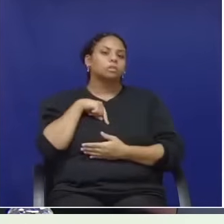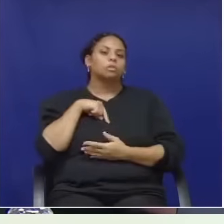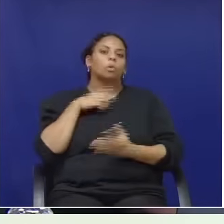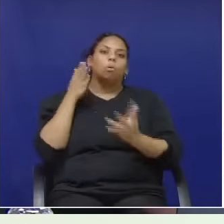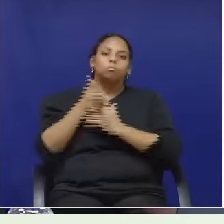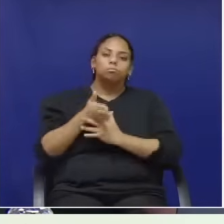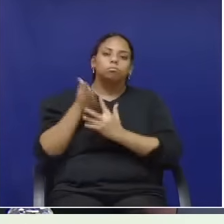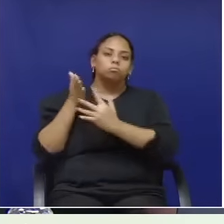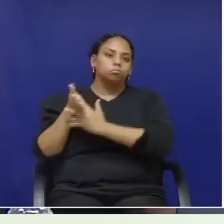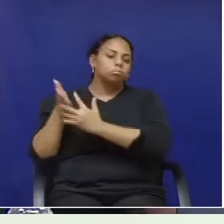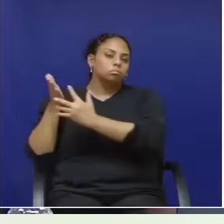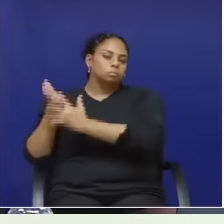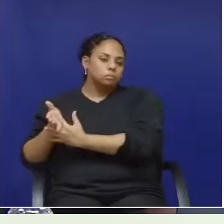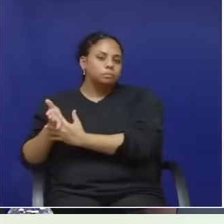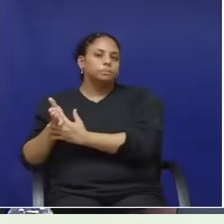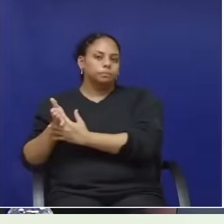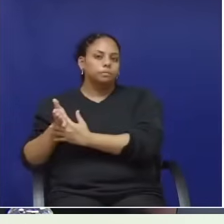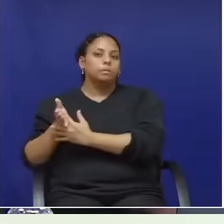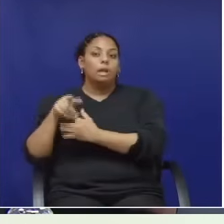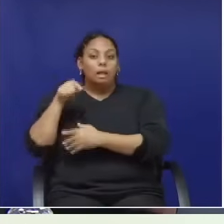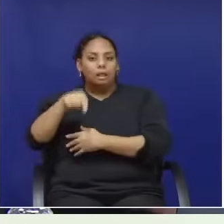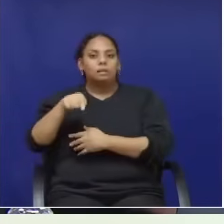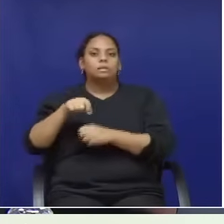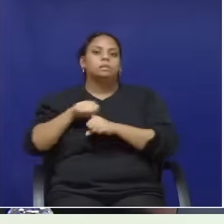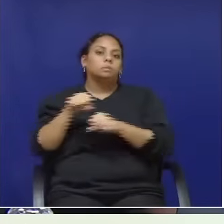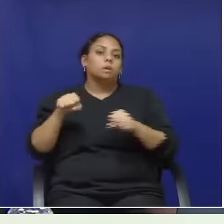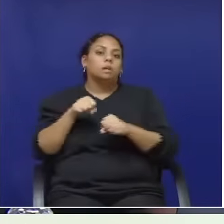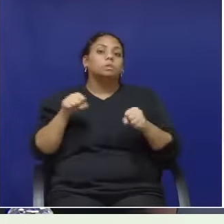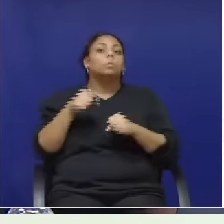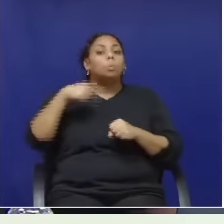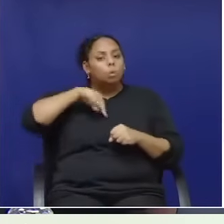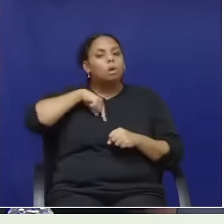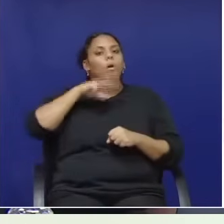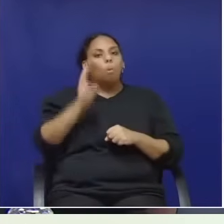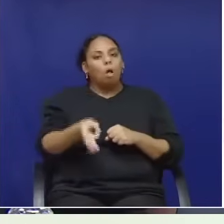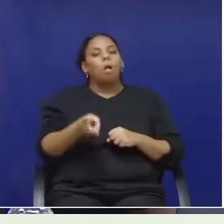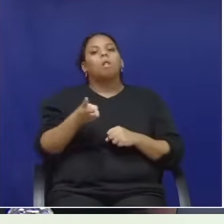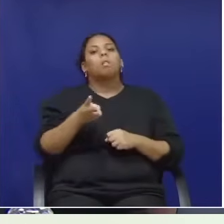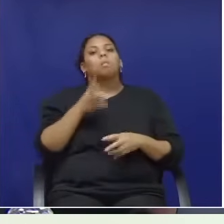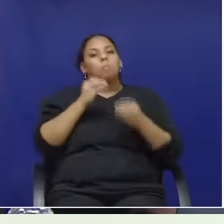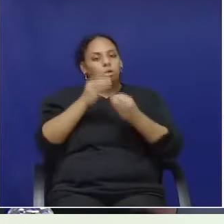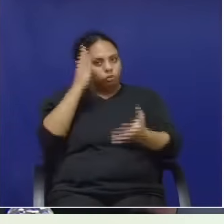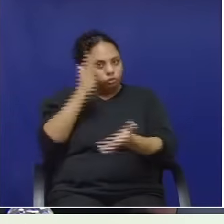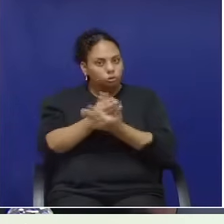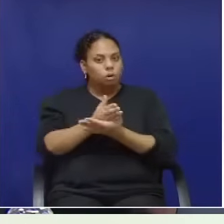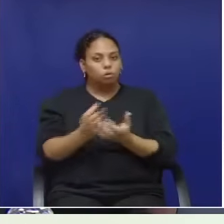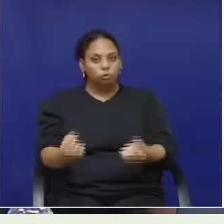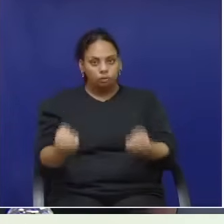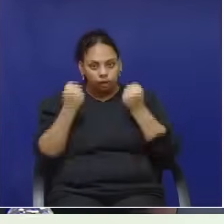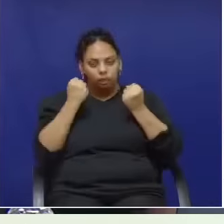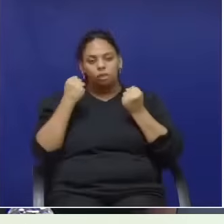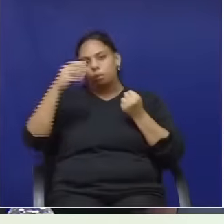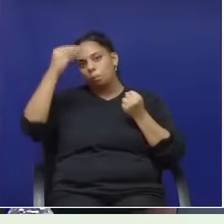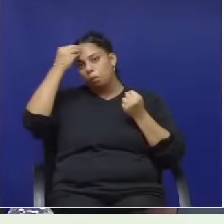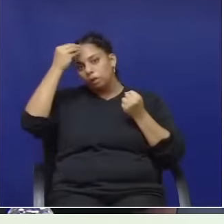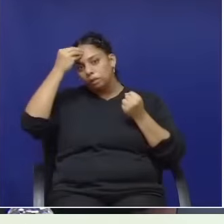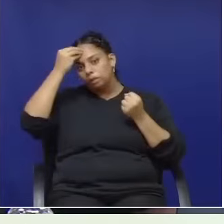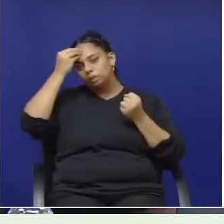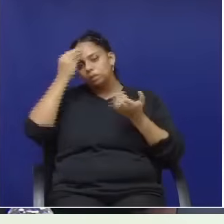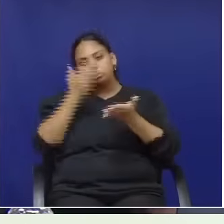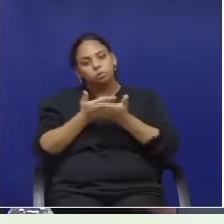intervene and intercept in this space. We will continue to ensure that we strengthen our policing